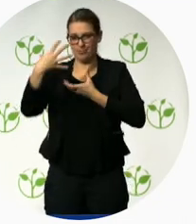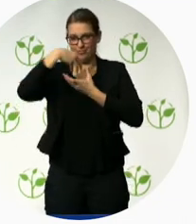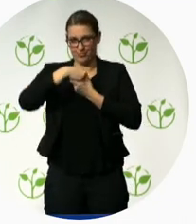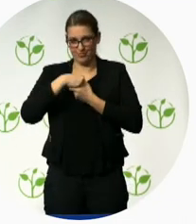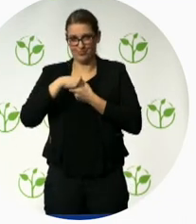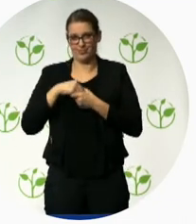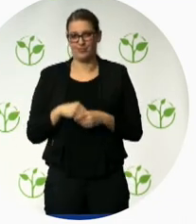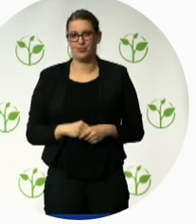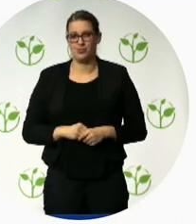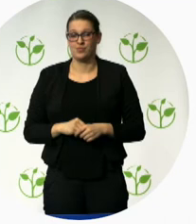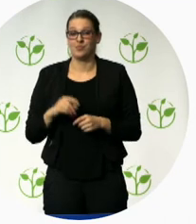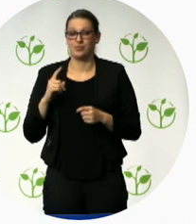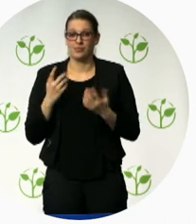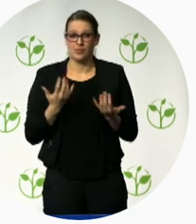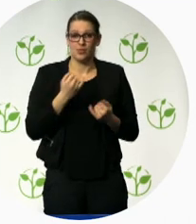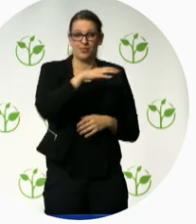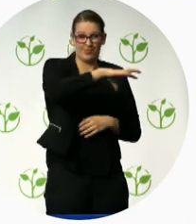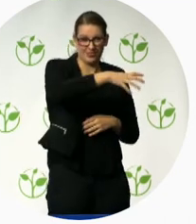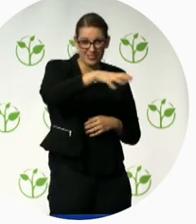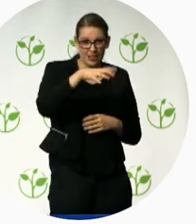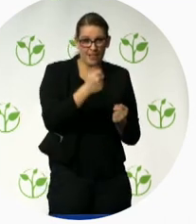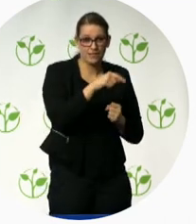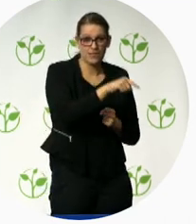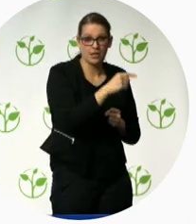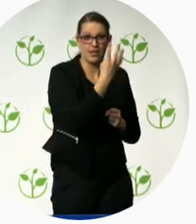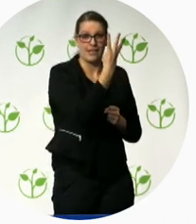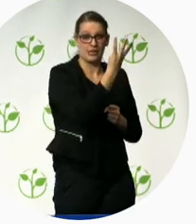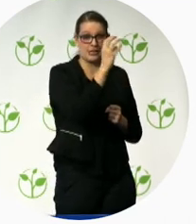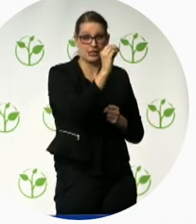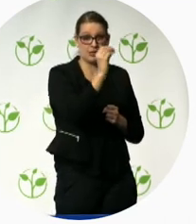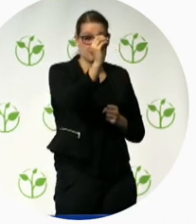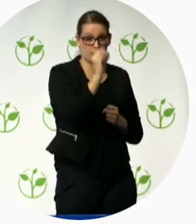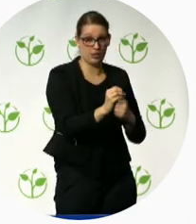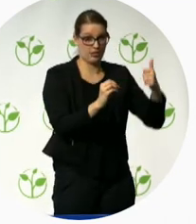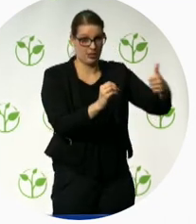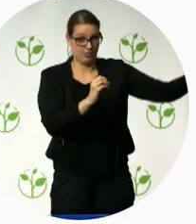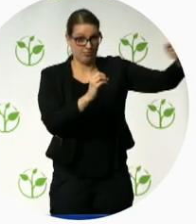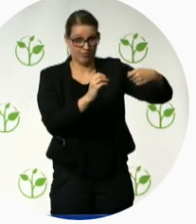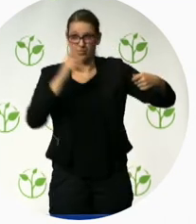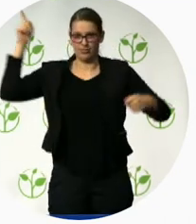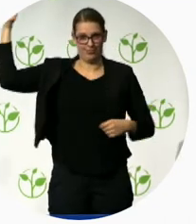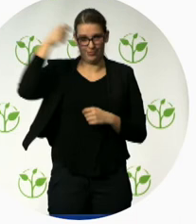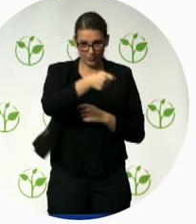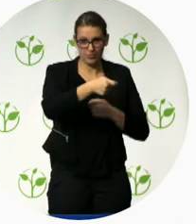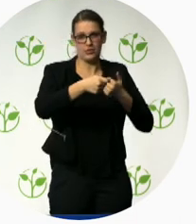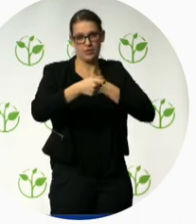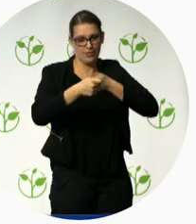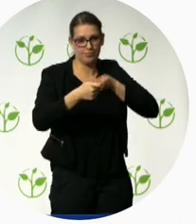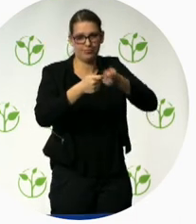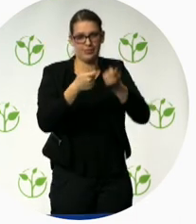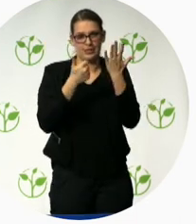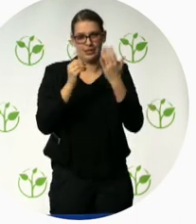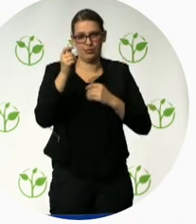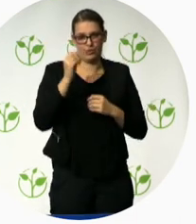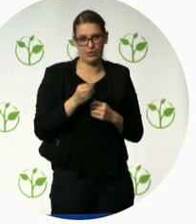by the villages in the very first stage. And that reduced significantly by the end of second year, and by the end of third year, they take it